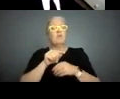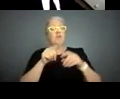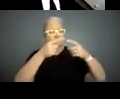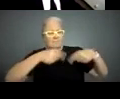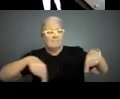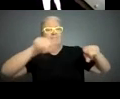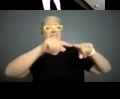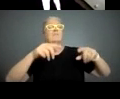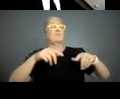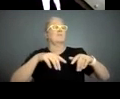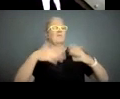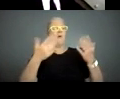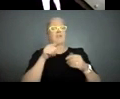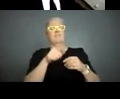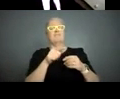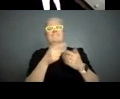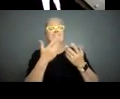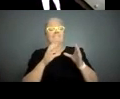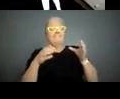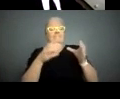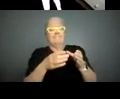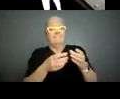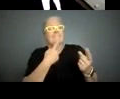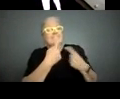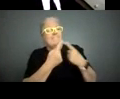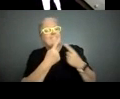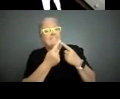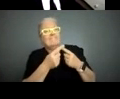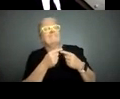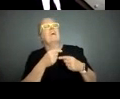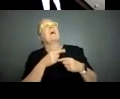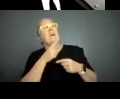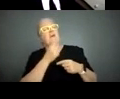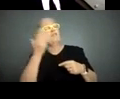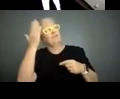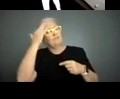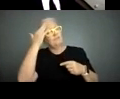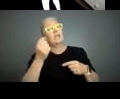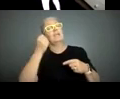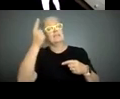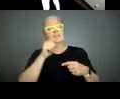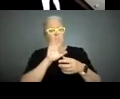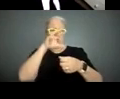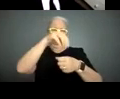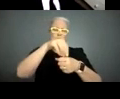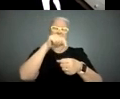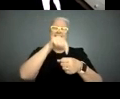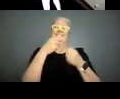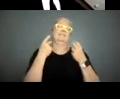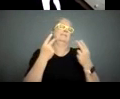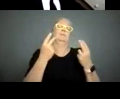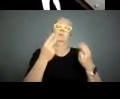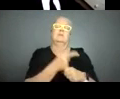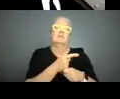to make them aware of why inclusion is so important, and for them to be critical friends of the school, asking the right questions